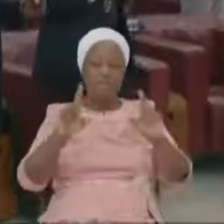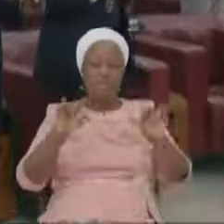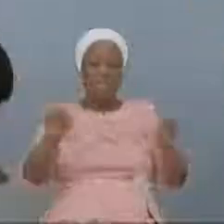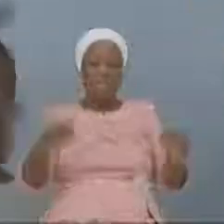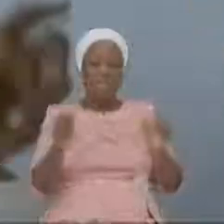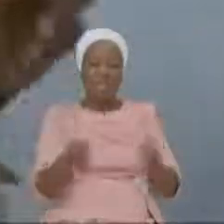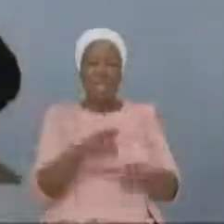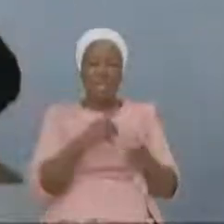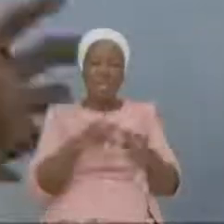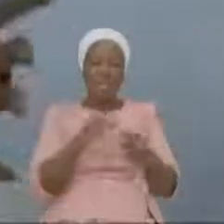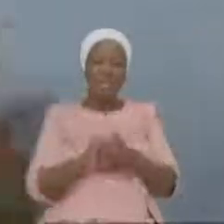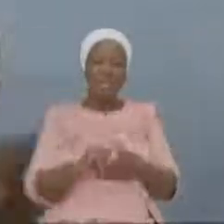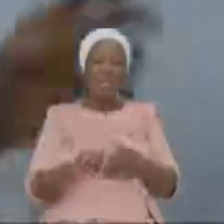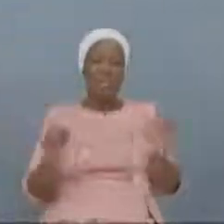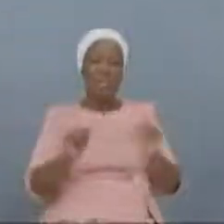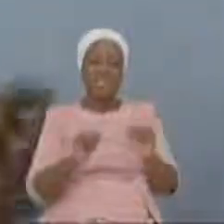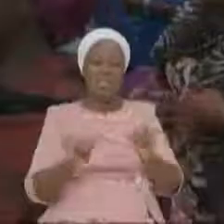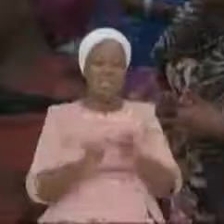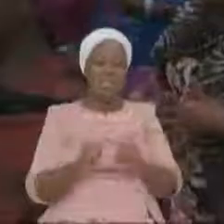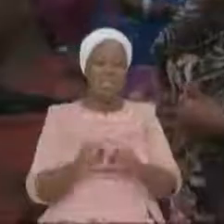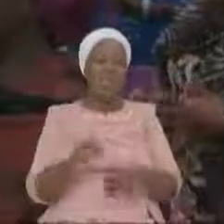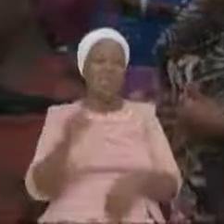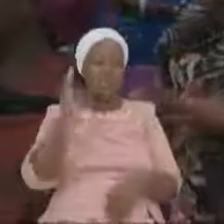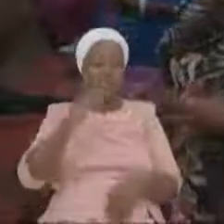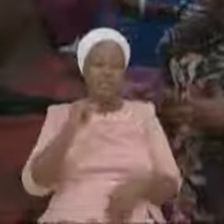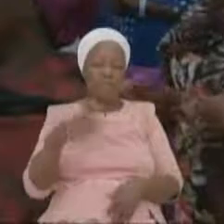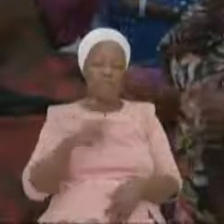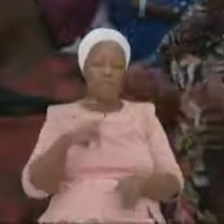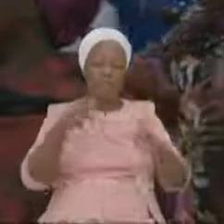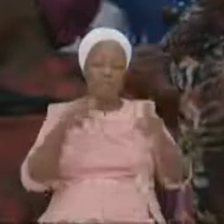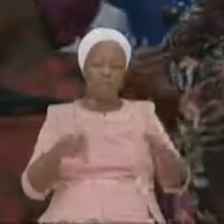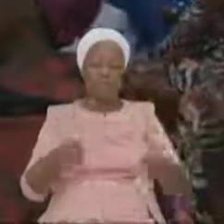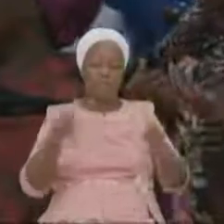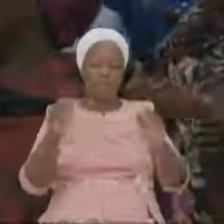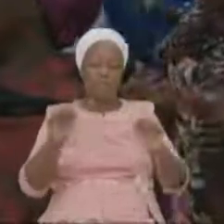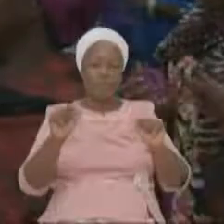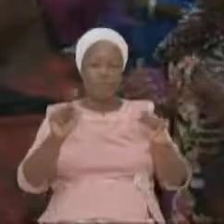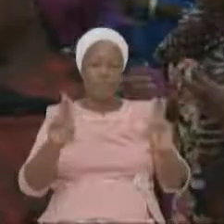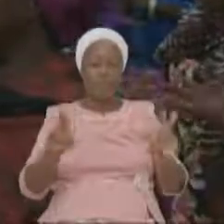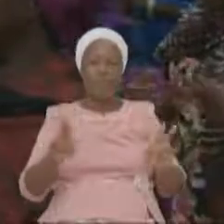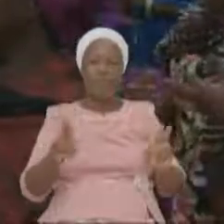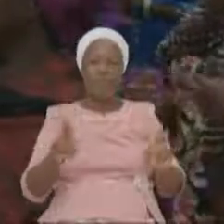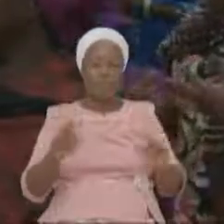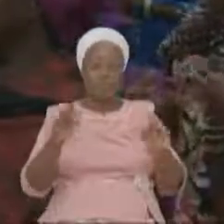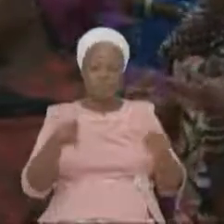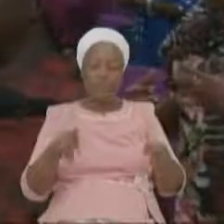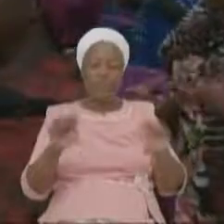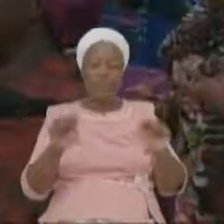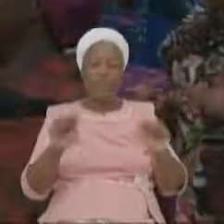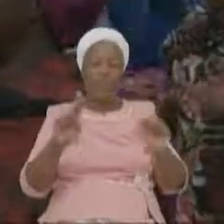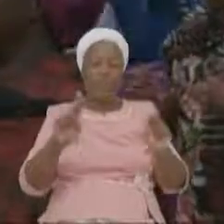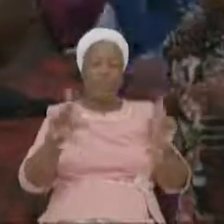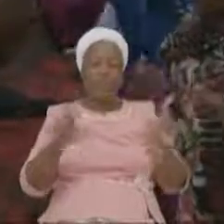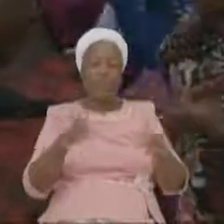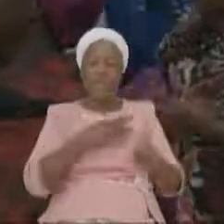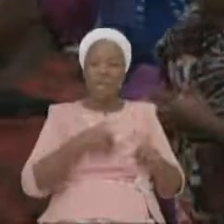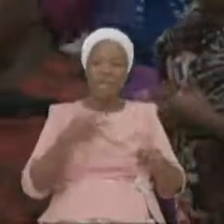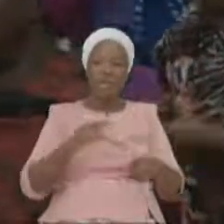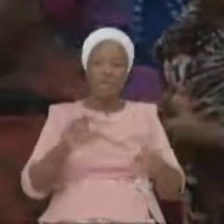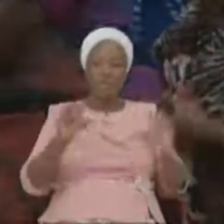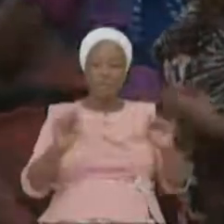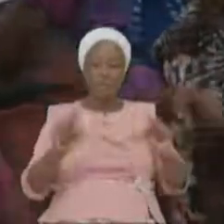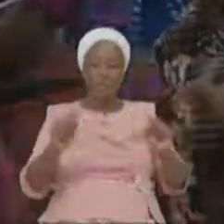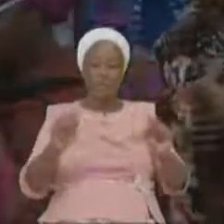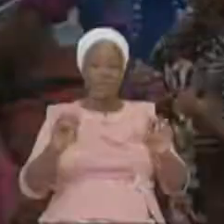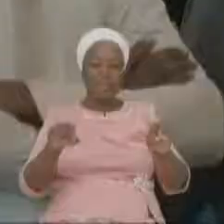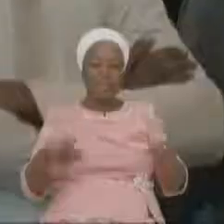Elisha, and that same ministry of Paul, let that same ministry of Peter, of Stephen, and of Philip